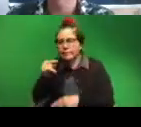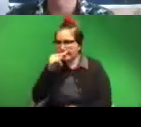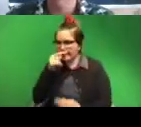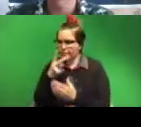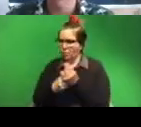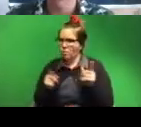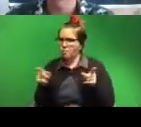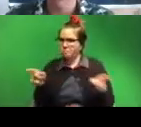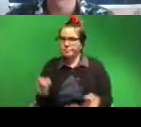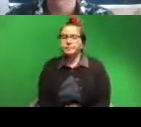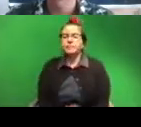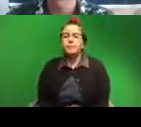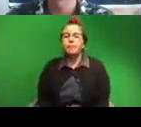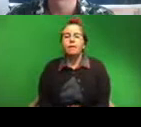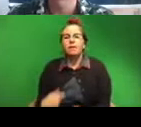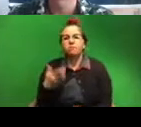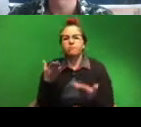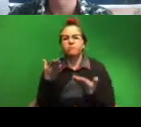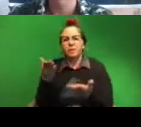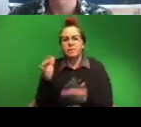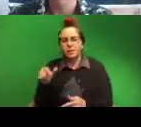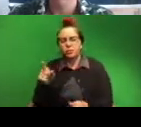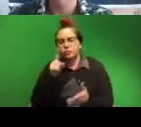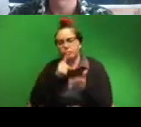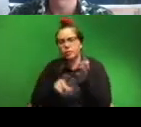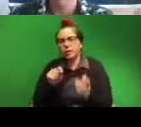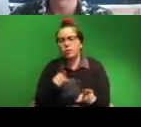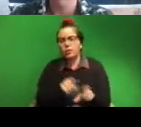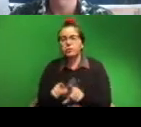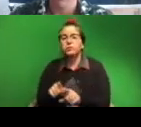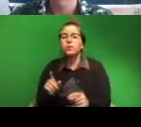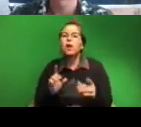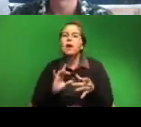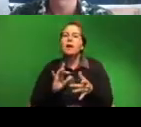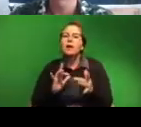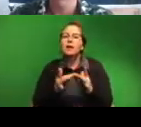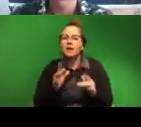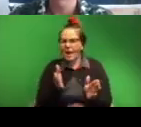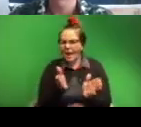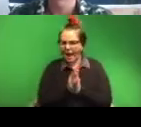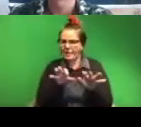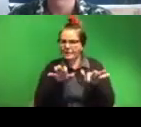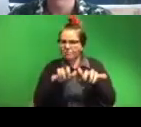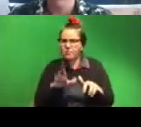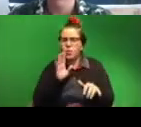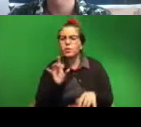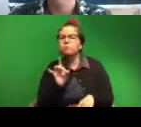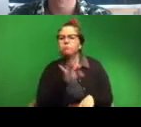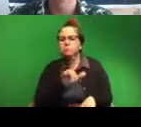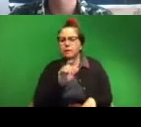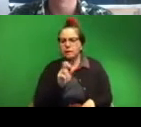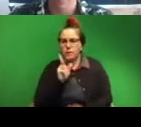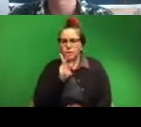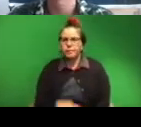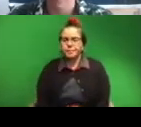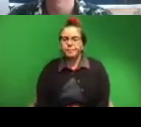so that's one that you should check out as well. If you'd like a link to that, ask me in the Q&A and I can send you a link to that